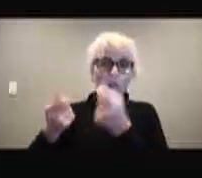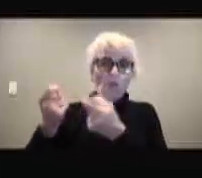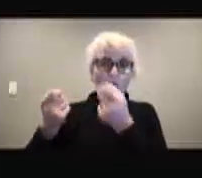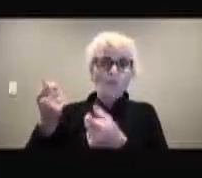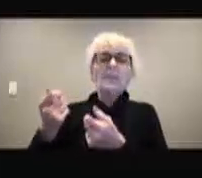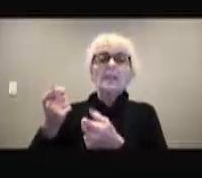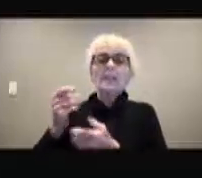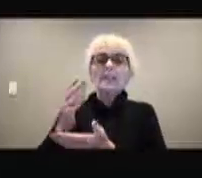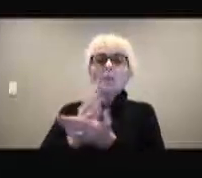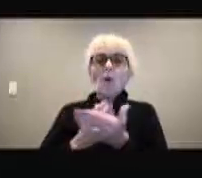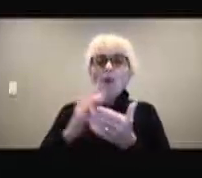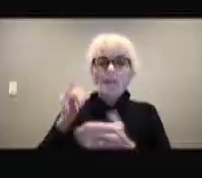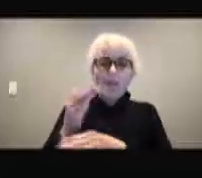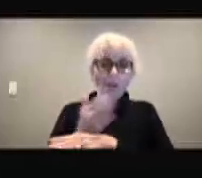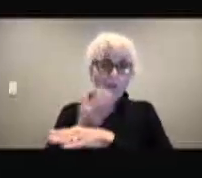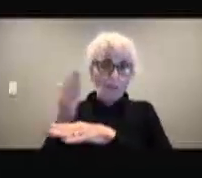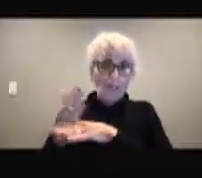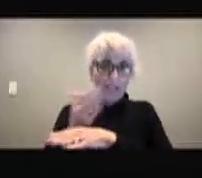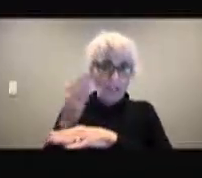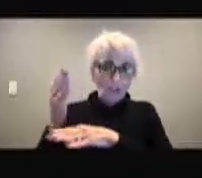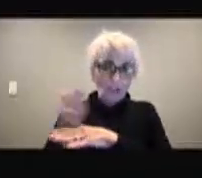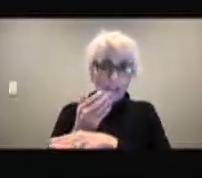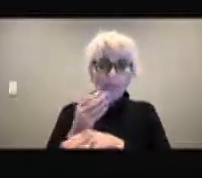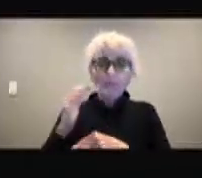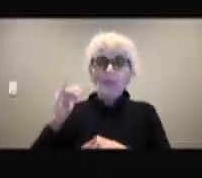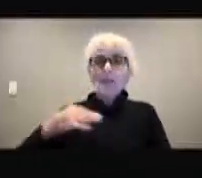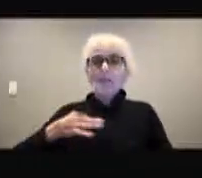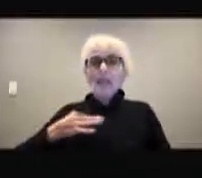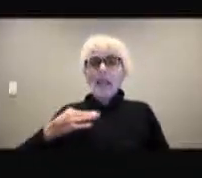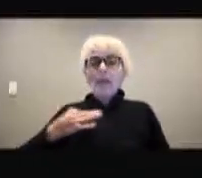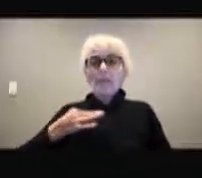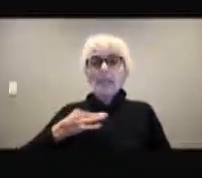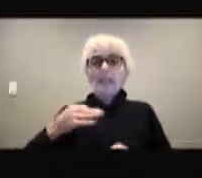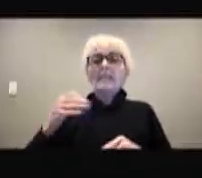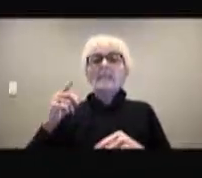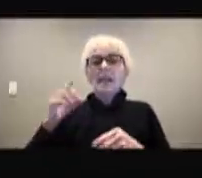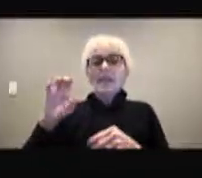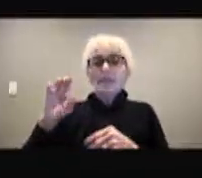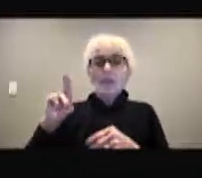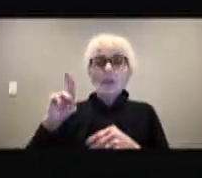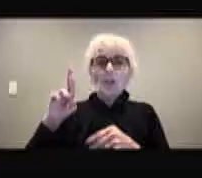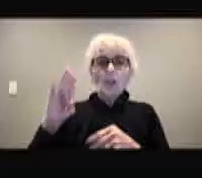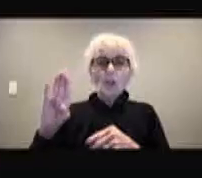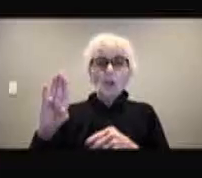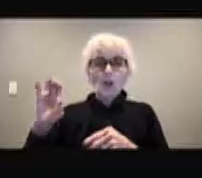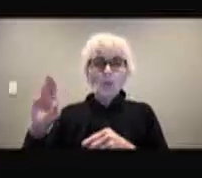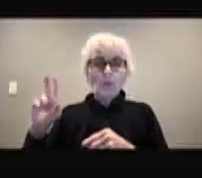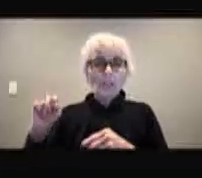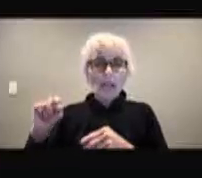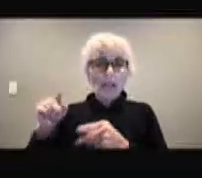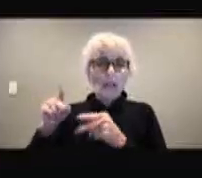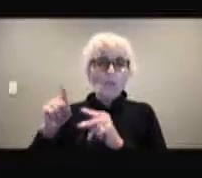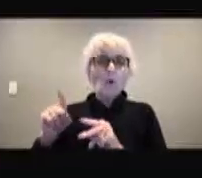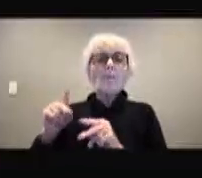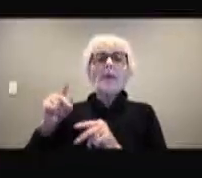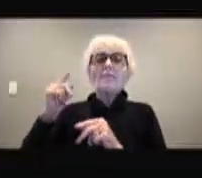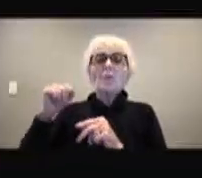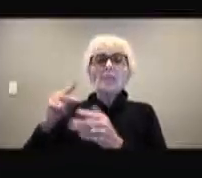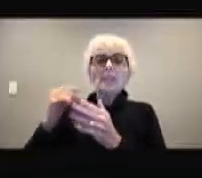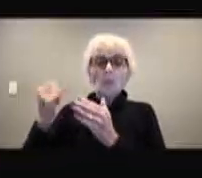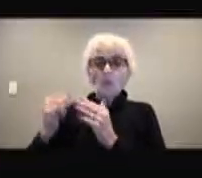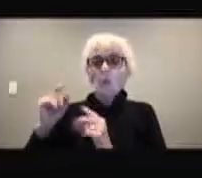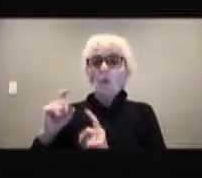site remediation. The applicant, the curb cut permit for this project was issued by the Department of Mobility